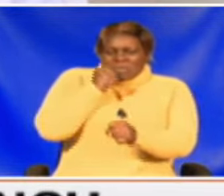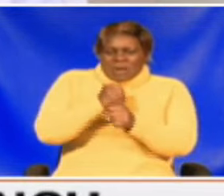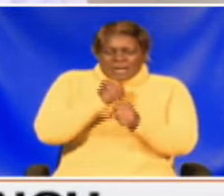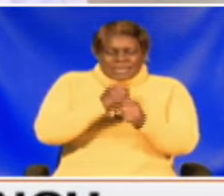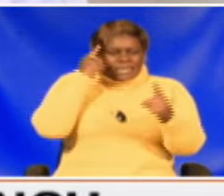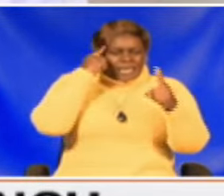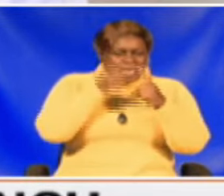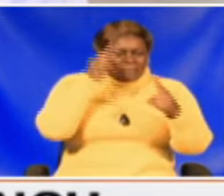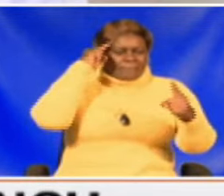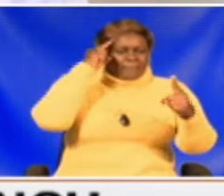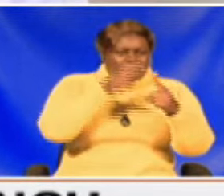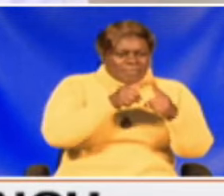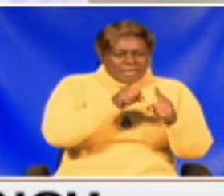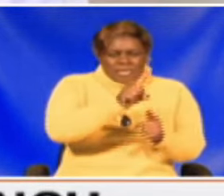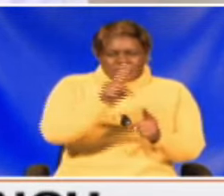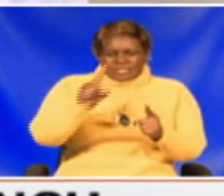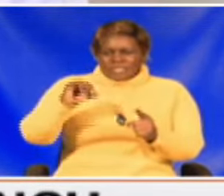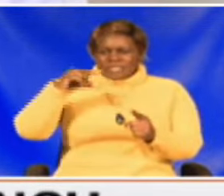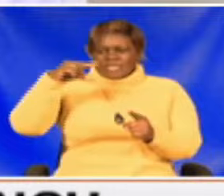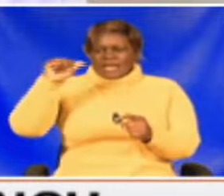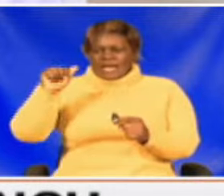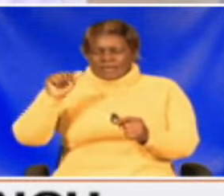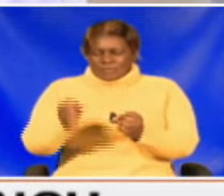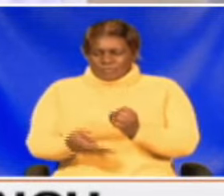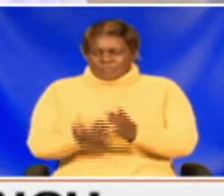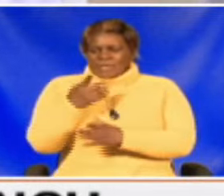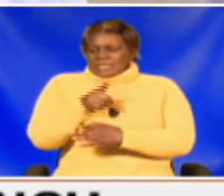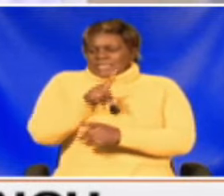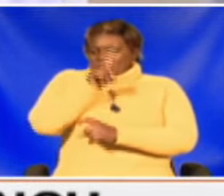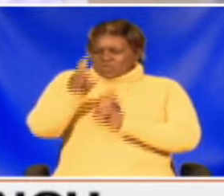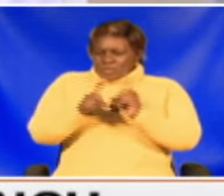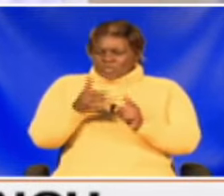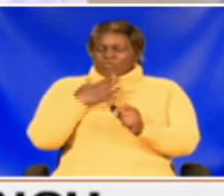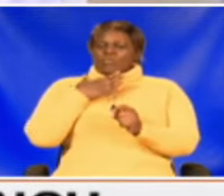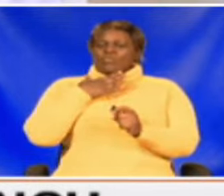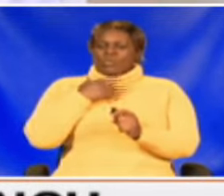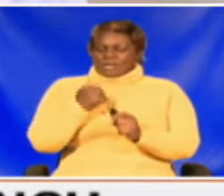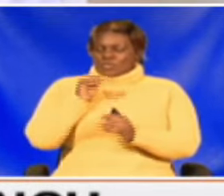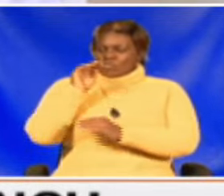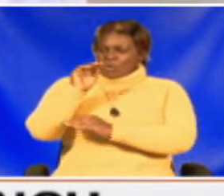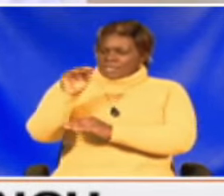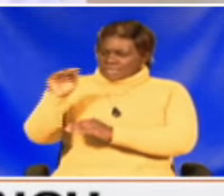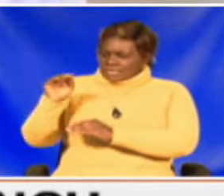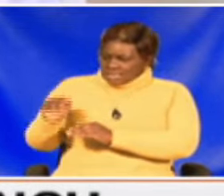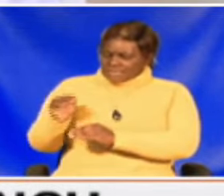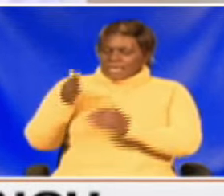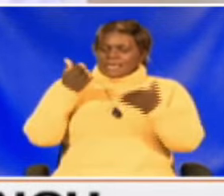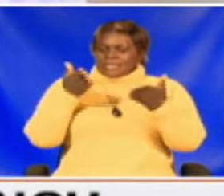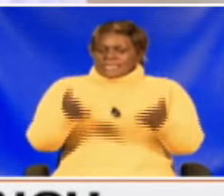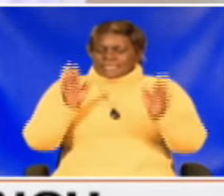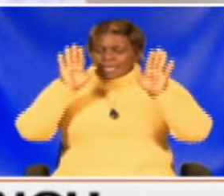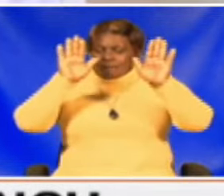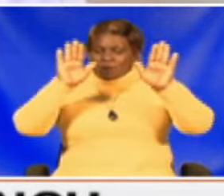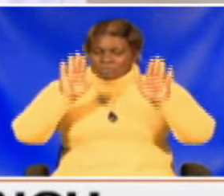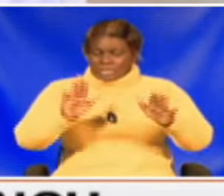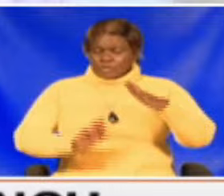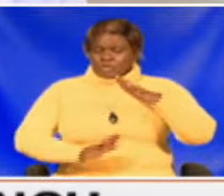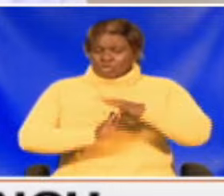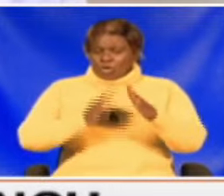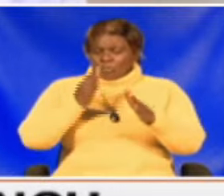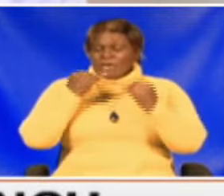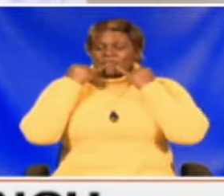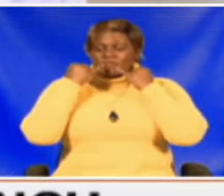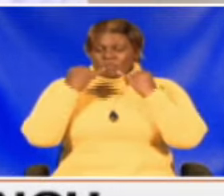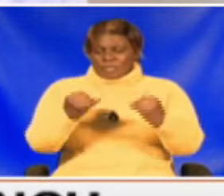towards the objectives for which IGAD was created? Those are the questions we want to be asking. And this is a very, very important